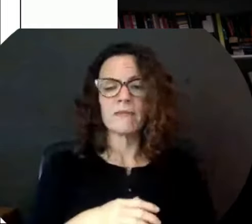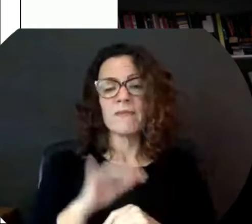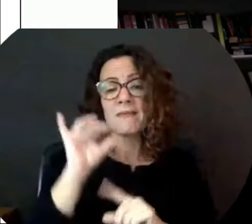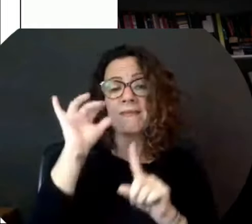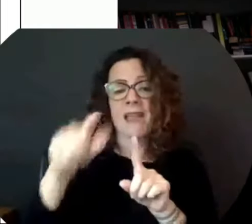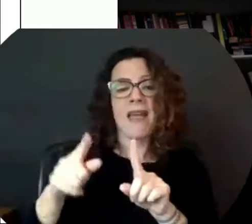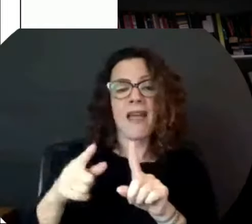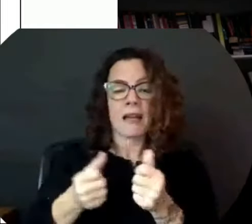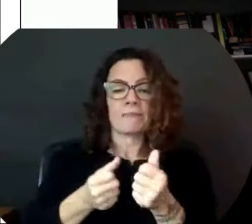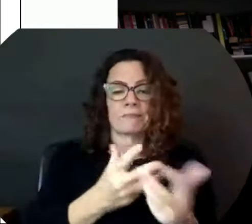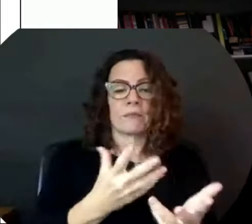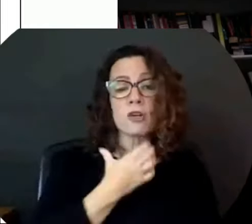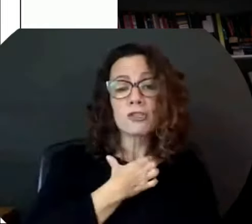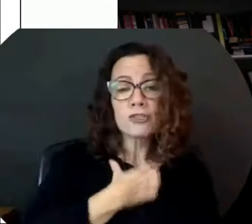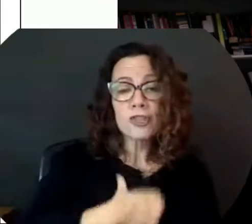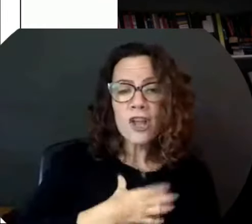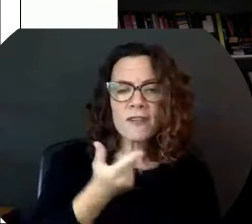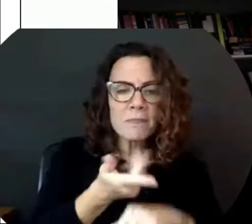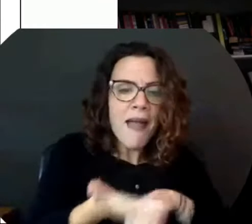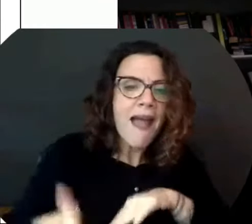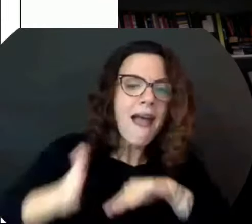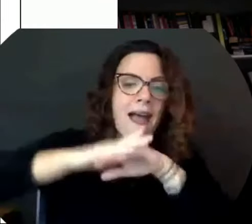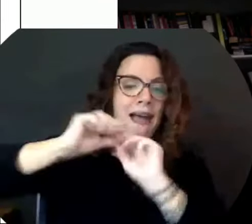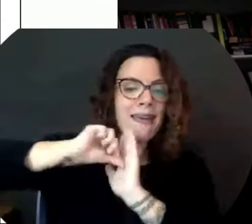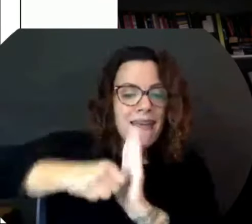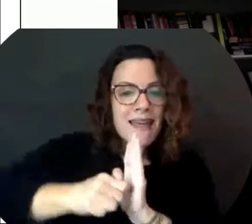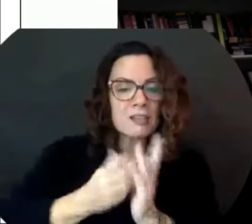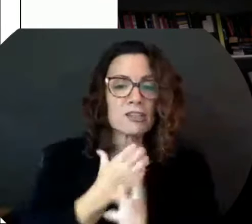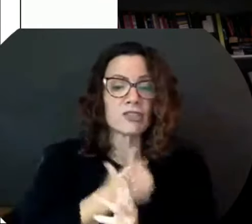through and a day-to-day lack of food